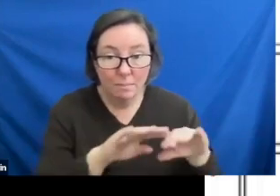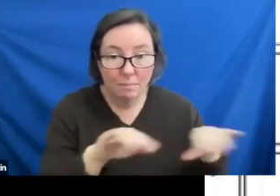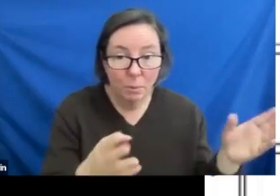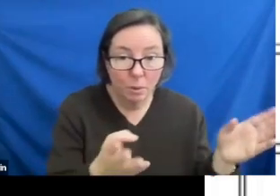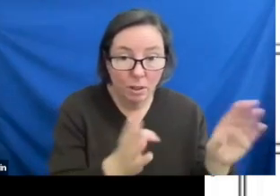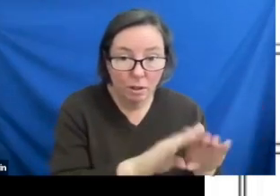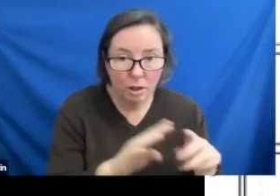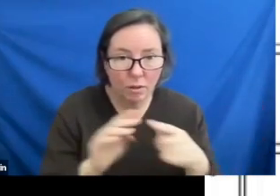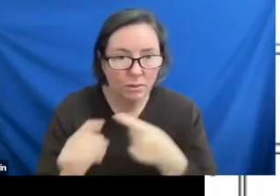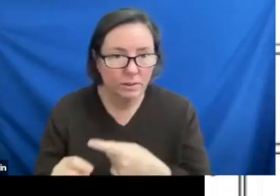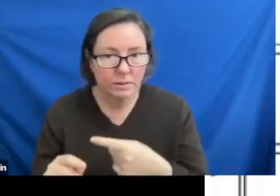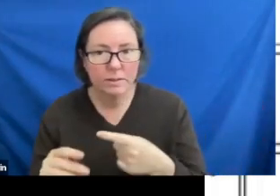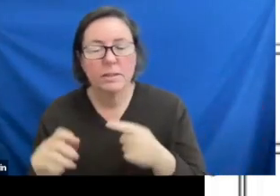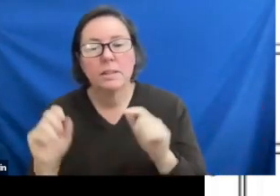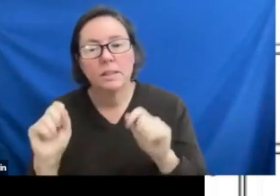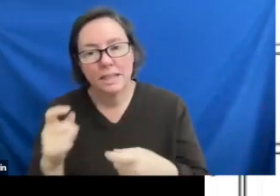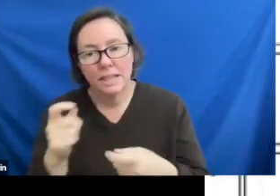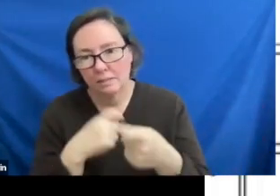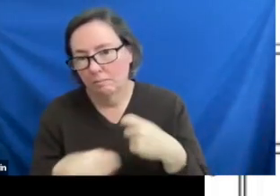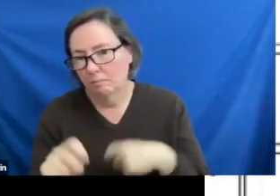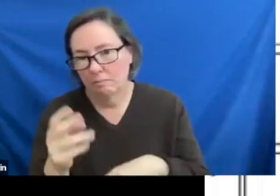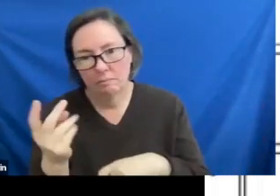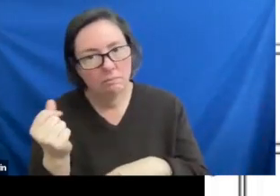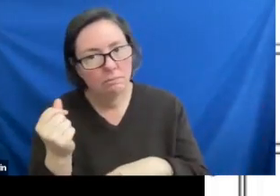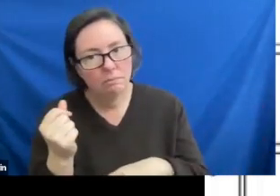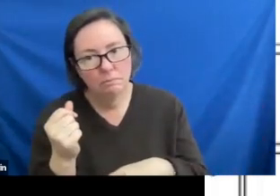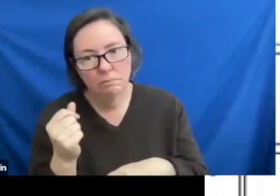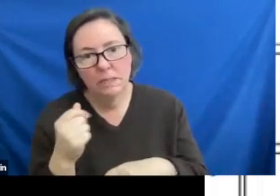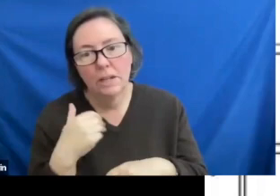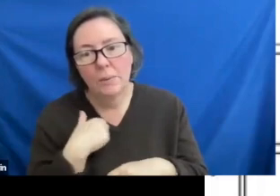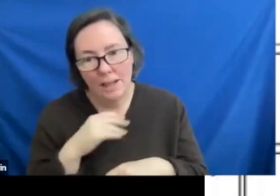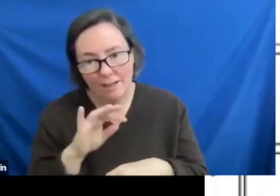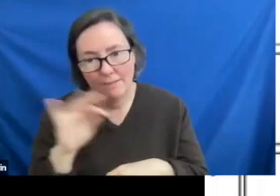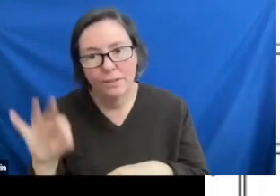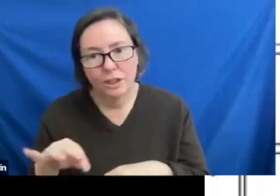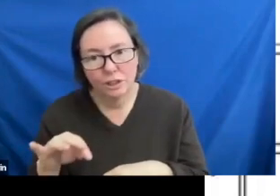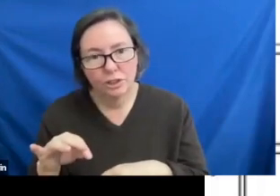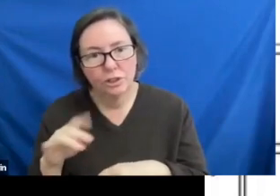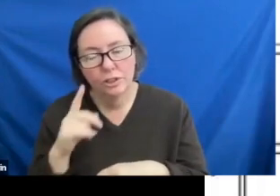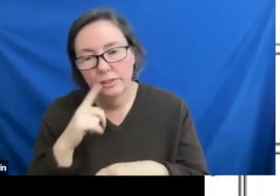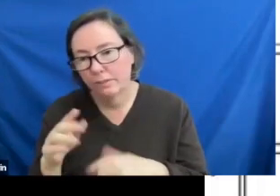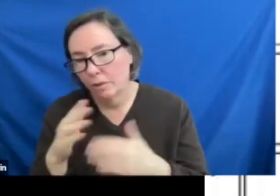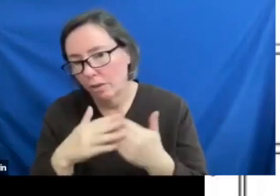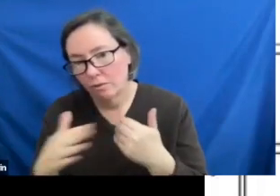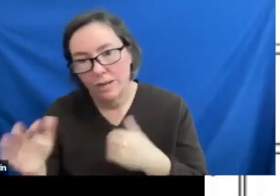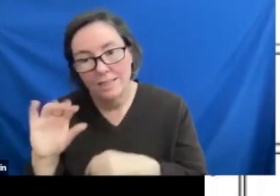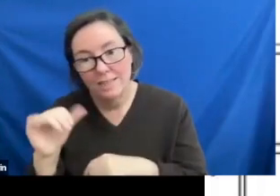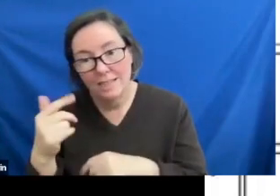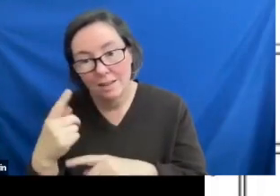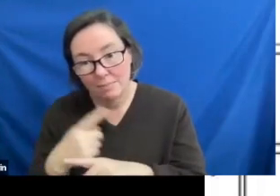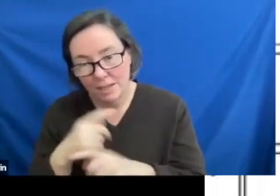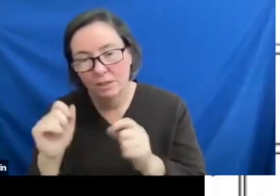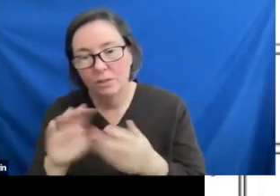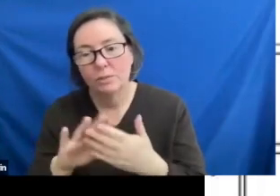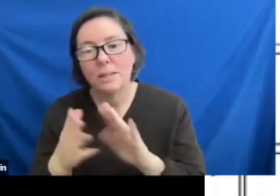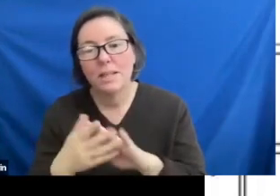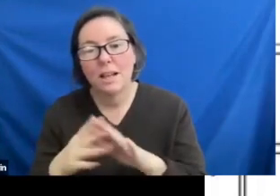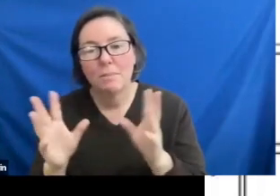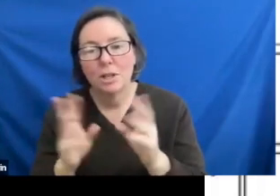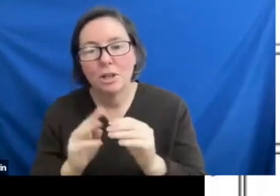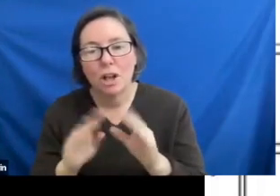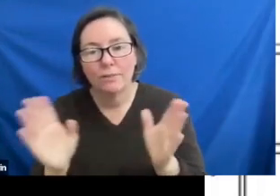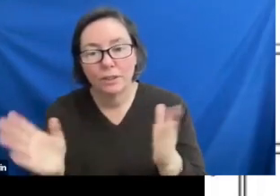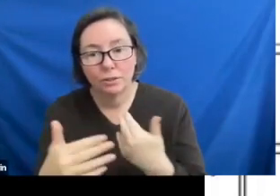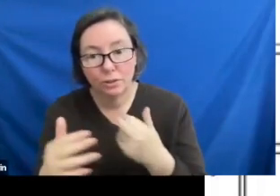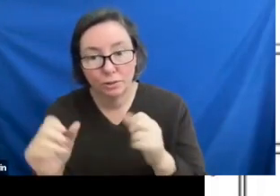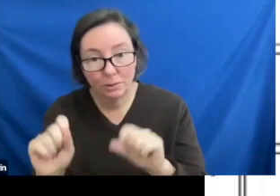in place that can convert that pretty quickly for the other 10 months of the year to be used as a conference room.